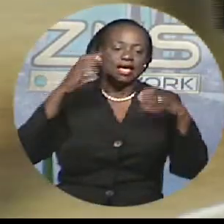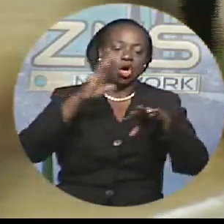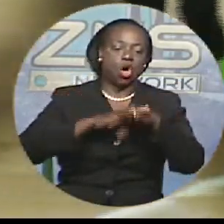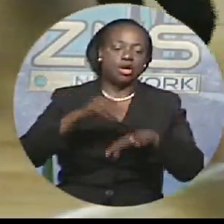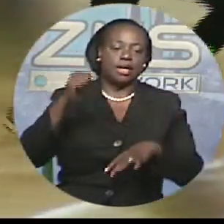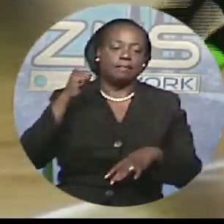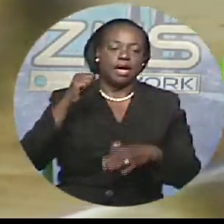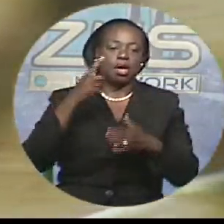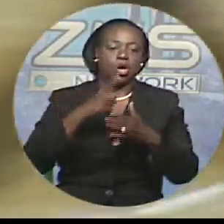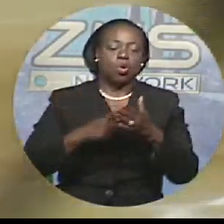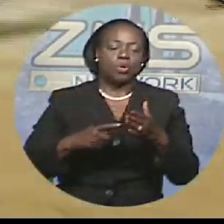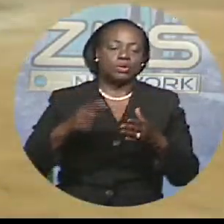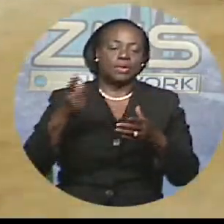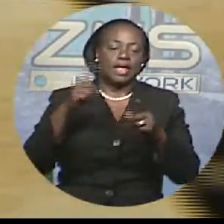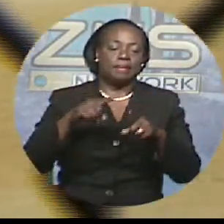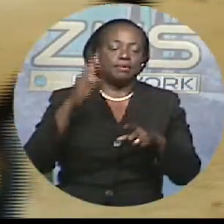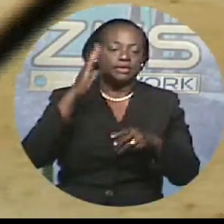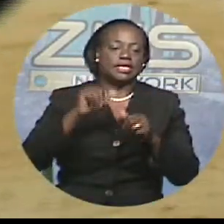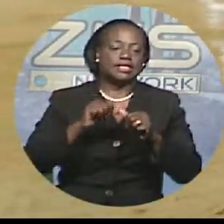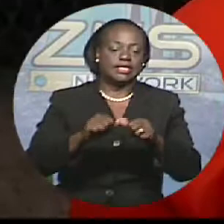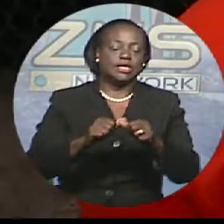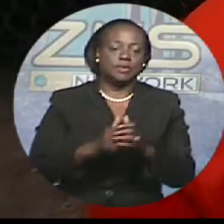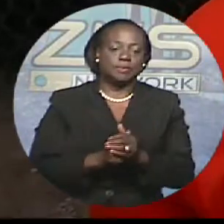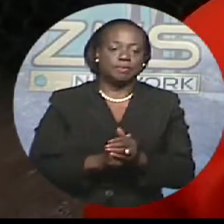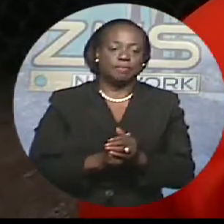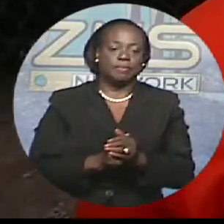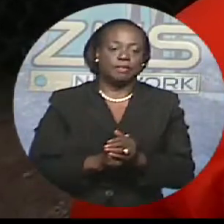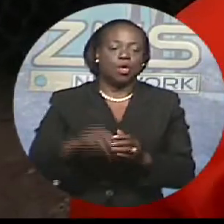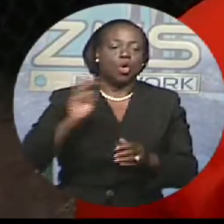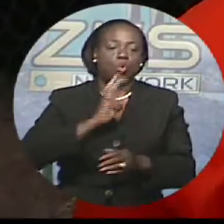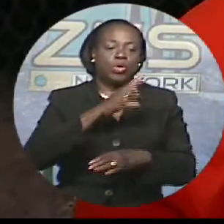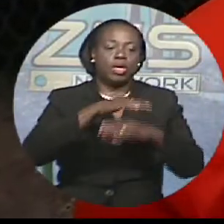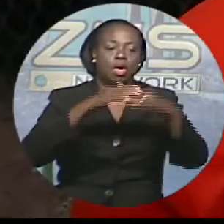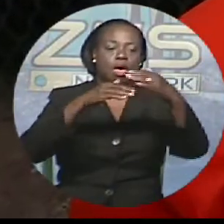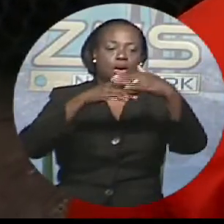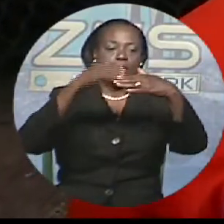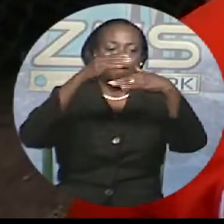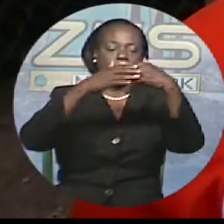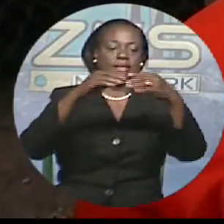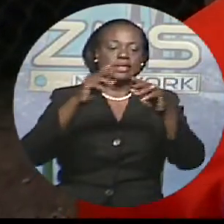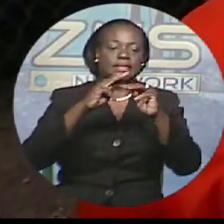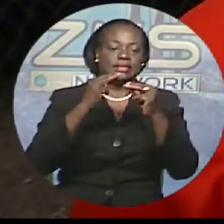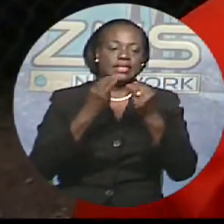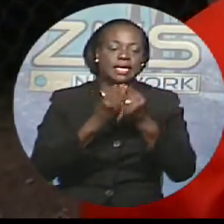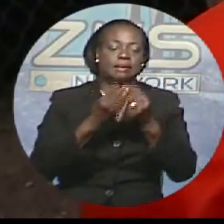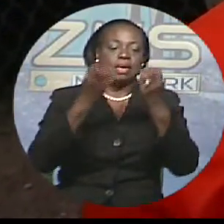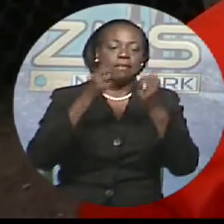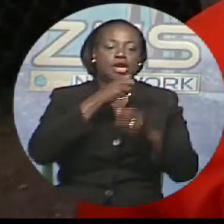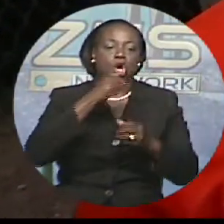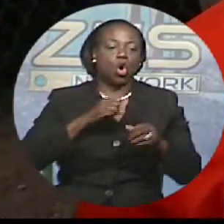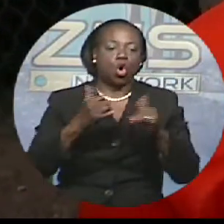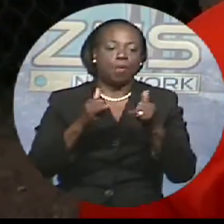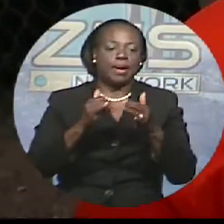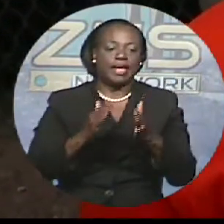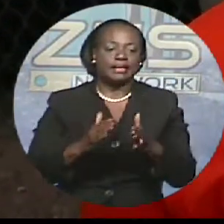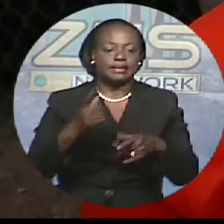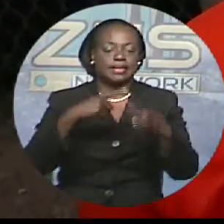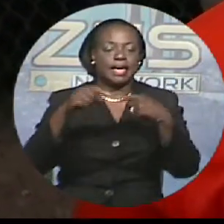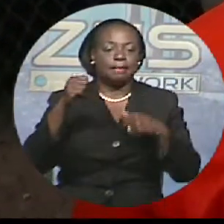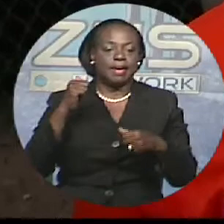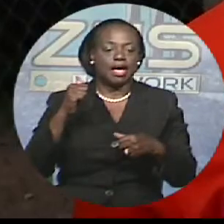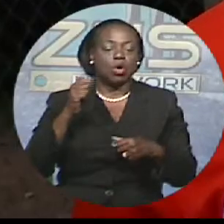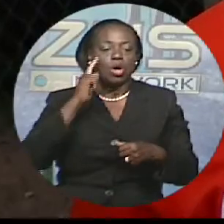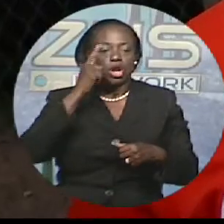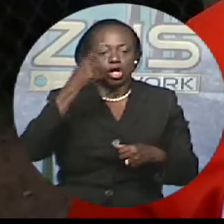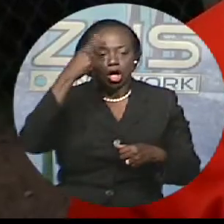these other teams coming out for you? Well, we have rebuilt our team. We have a lot of old players that came back. So now we are looking forward to winning